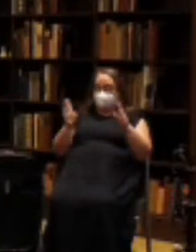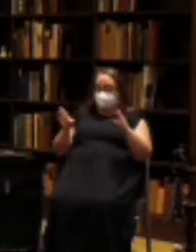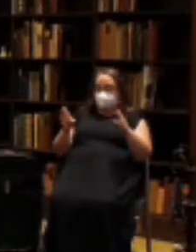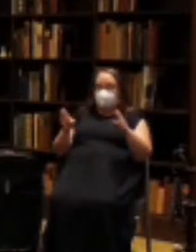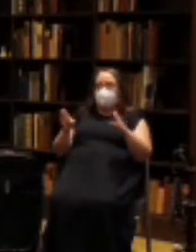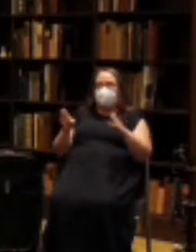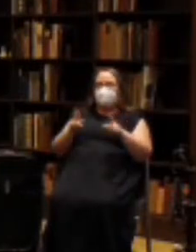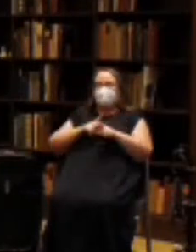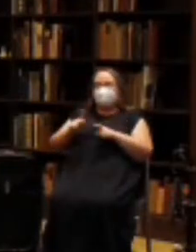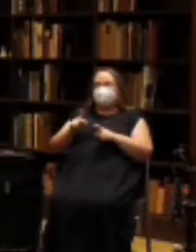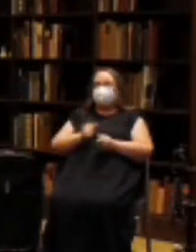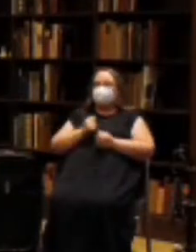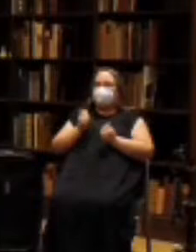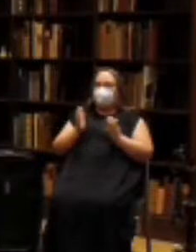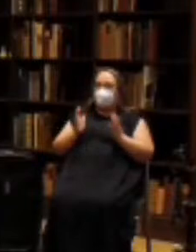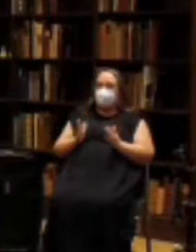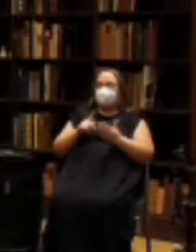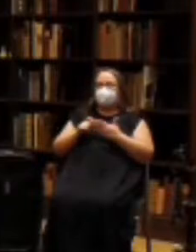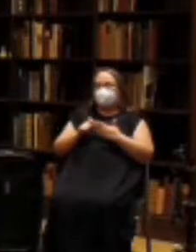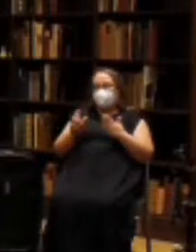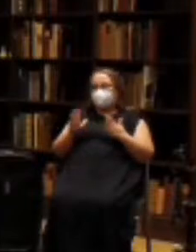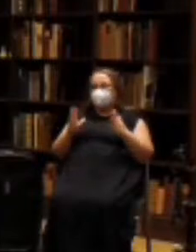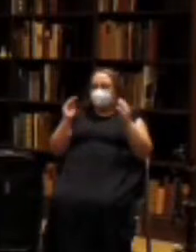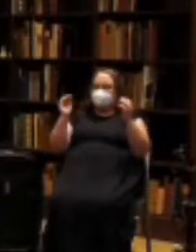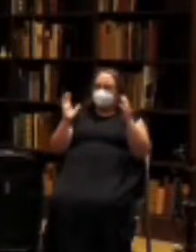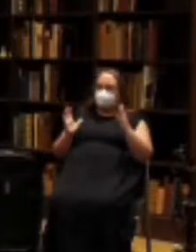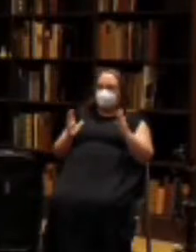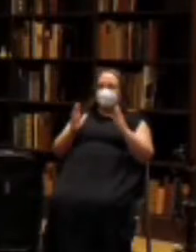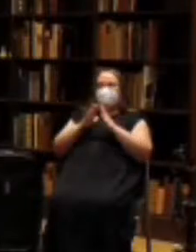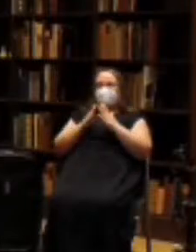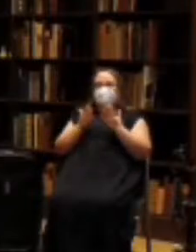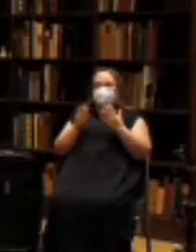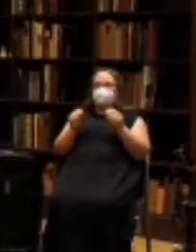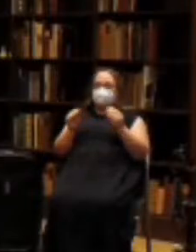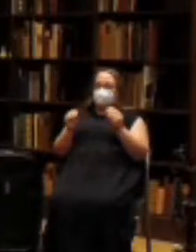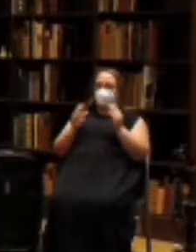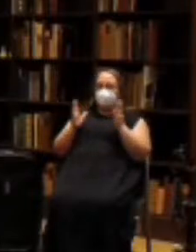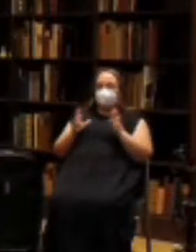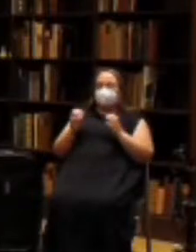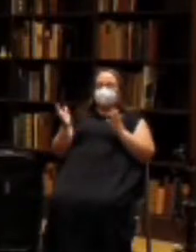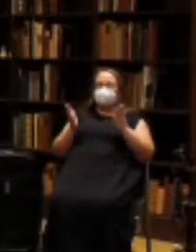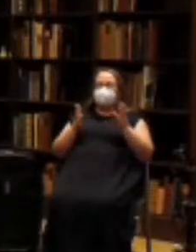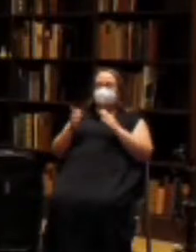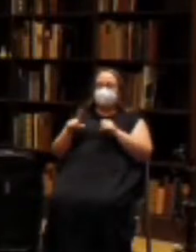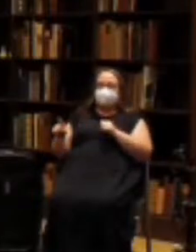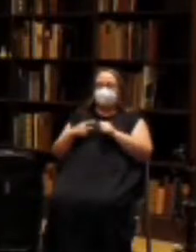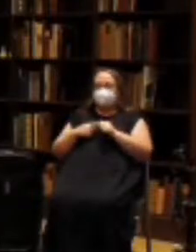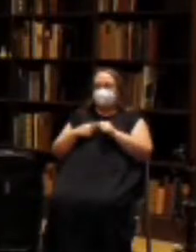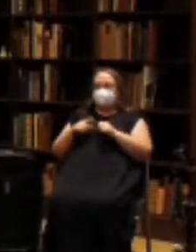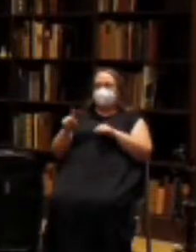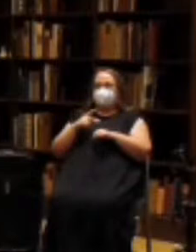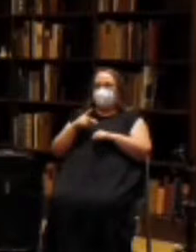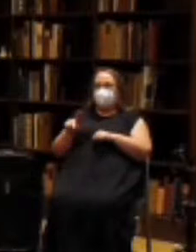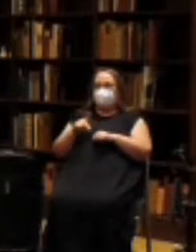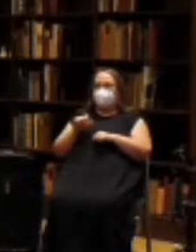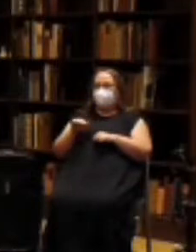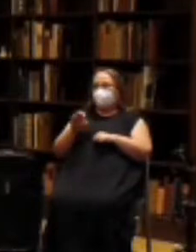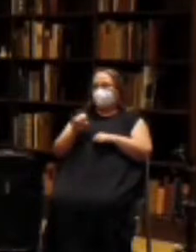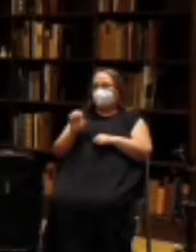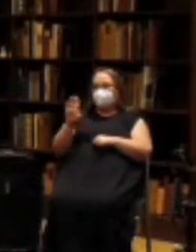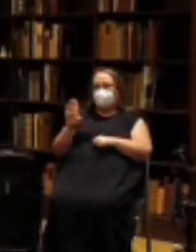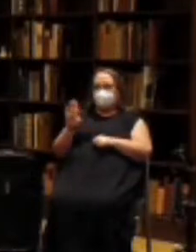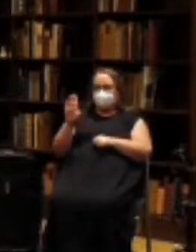was a professional poet, writer, educator, a bookstore owner, and he served as the first poet laureate of